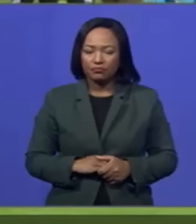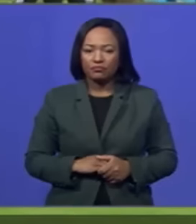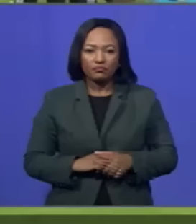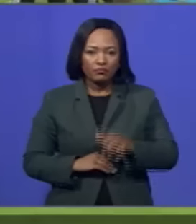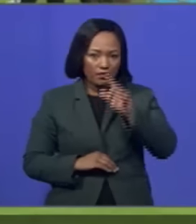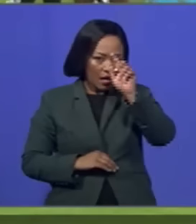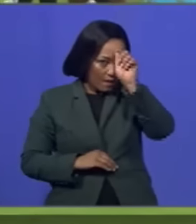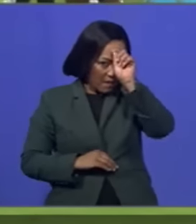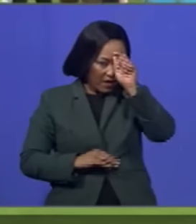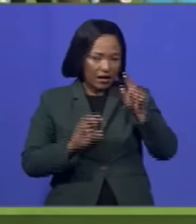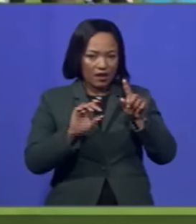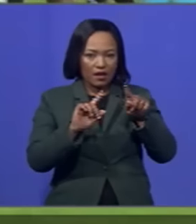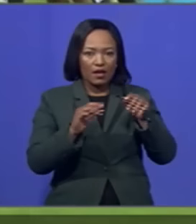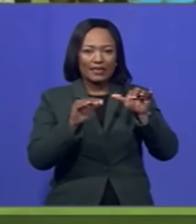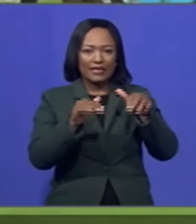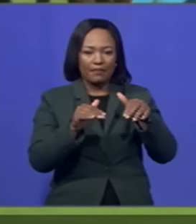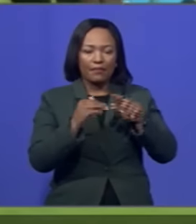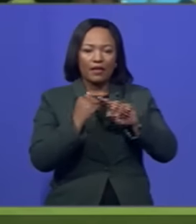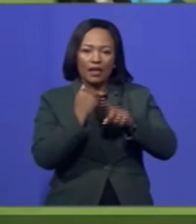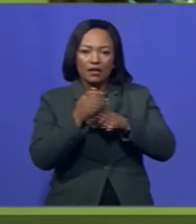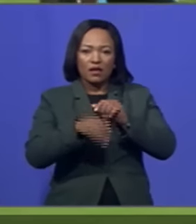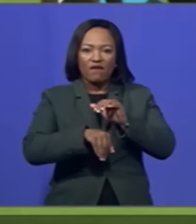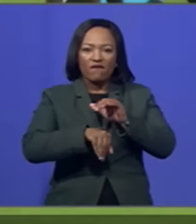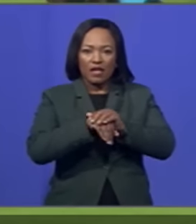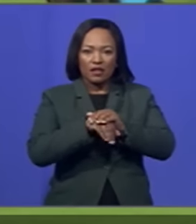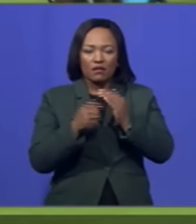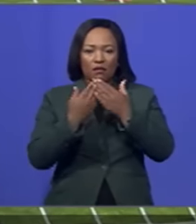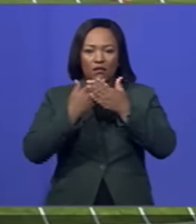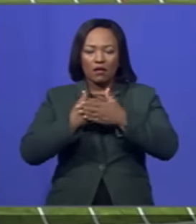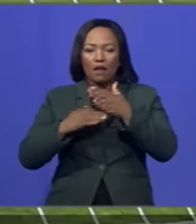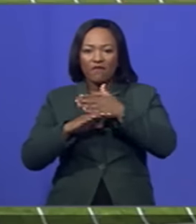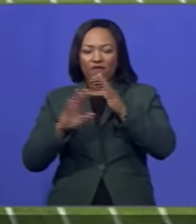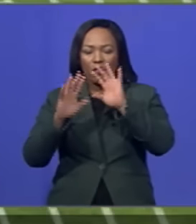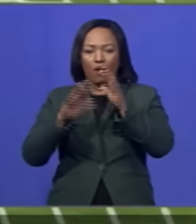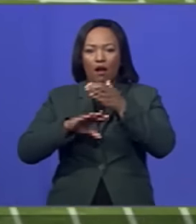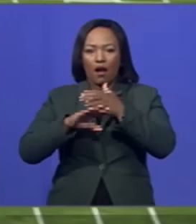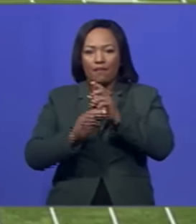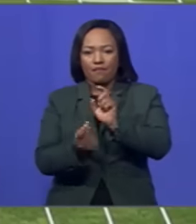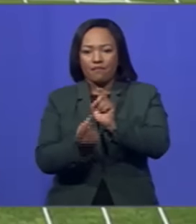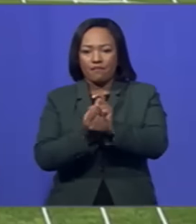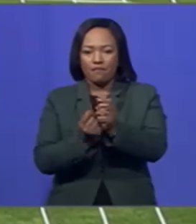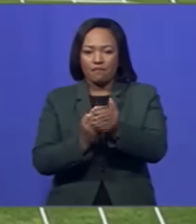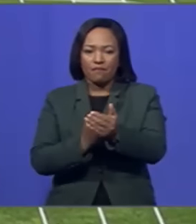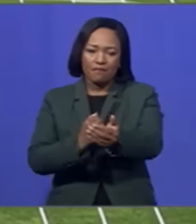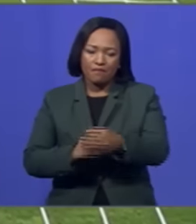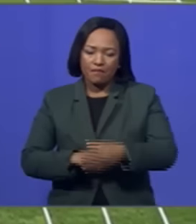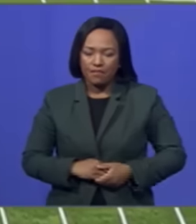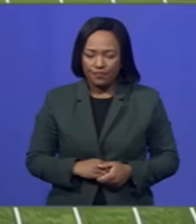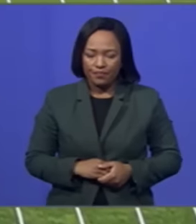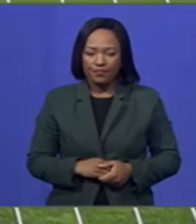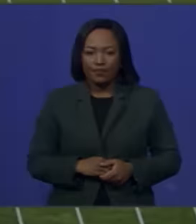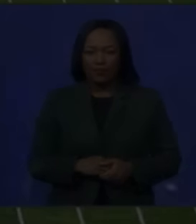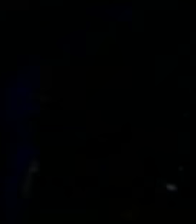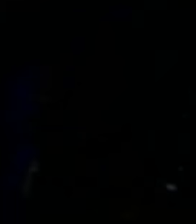Bafana e bapala papadi ya ho qetela ya setswalle phirimaneng ena ho thulo pele ho tournament ya mohope wa lefatshe.